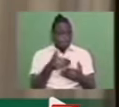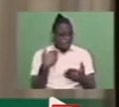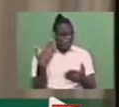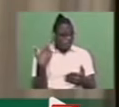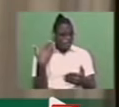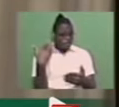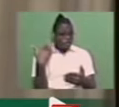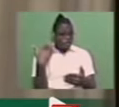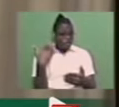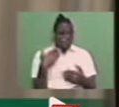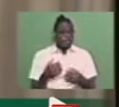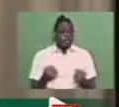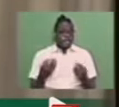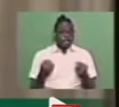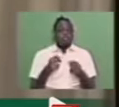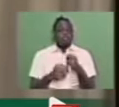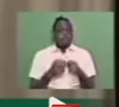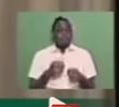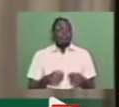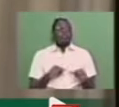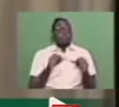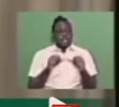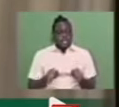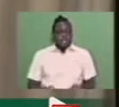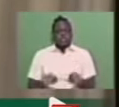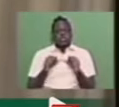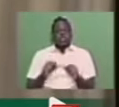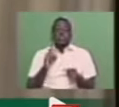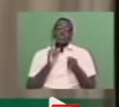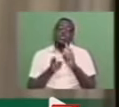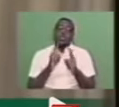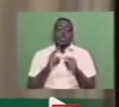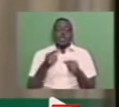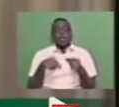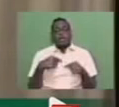energy sector. Still on the energy sector.